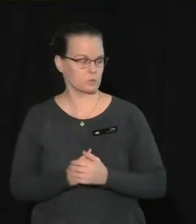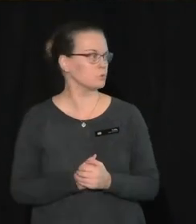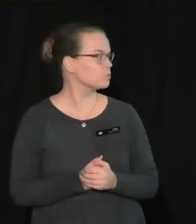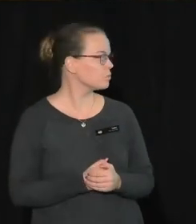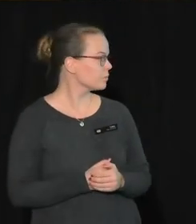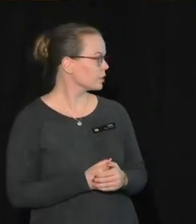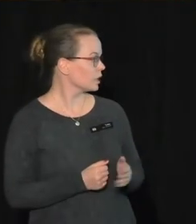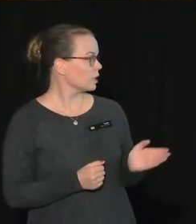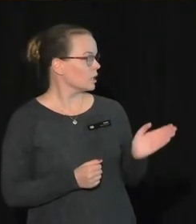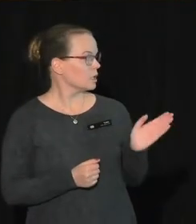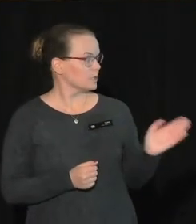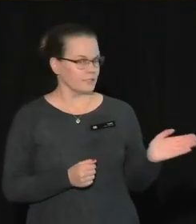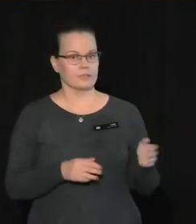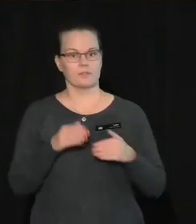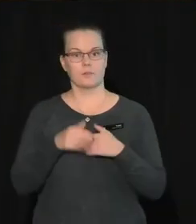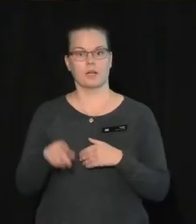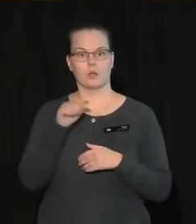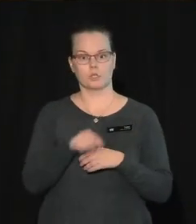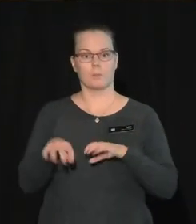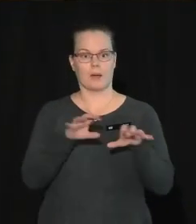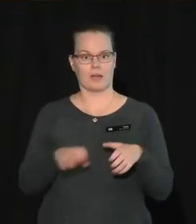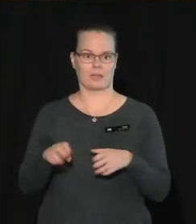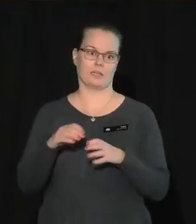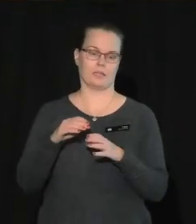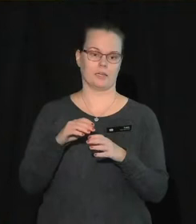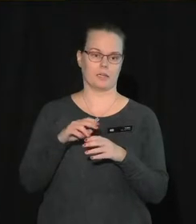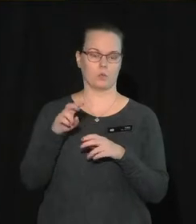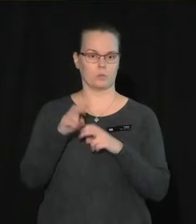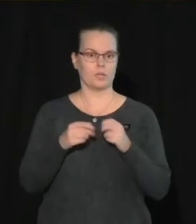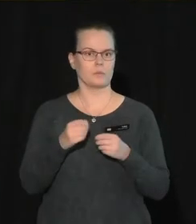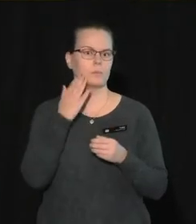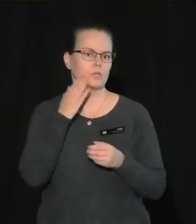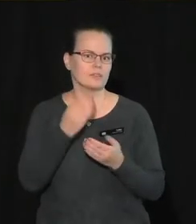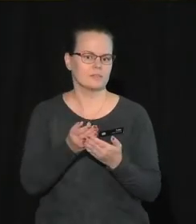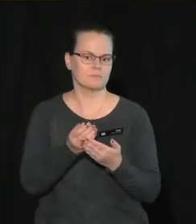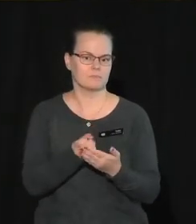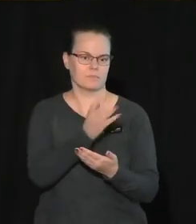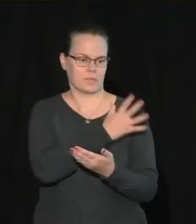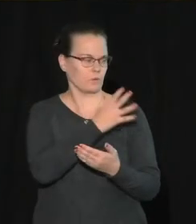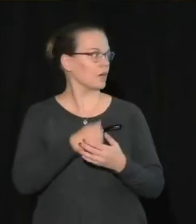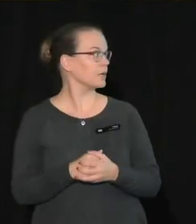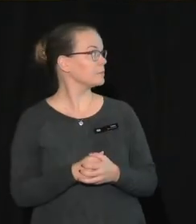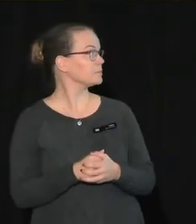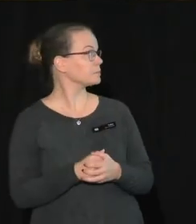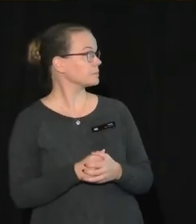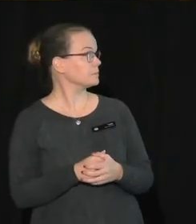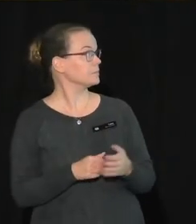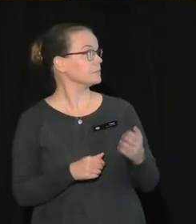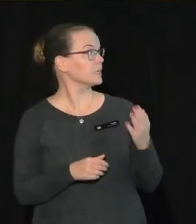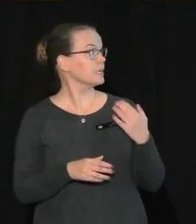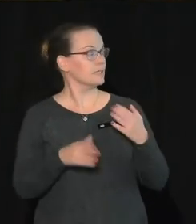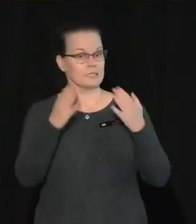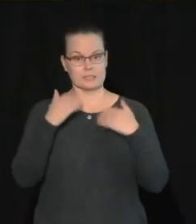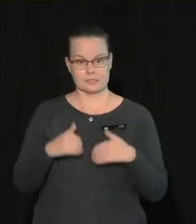see that the provisions in the directive. Can I have the next slide, please? That the provisions